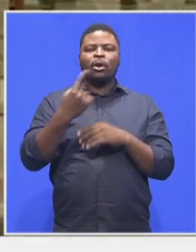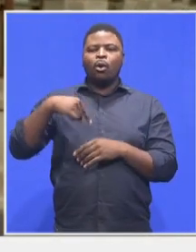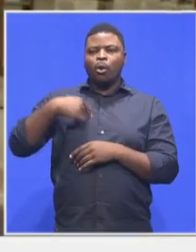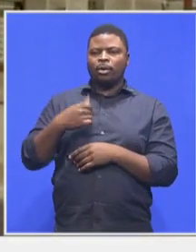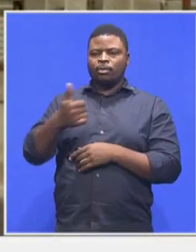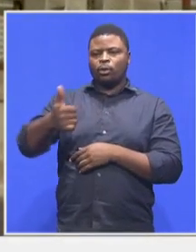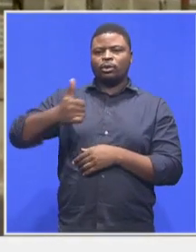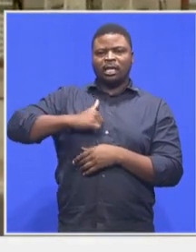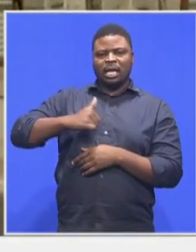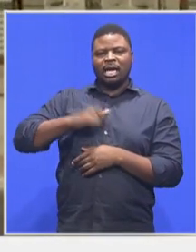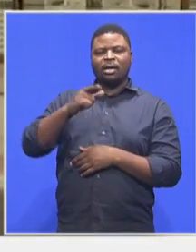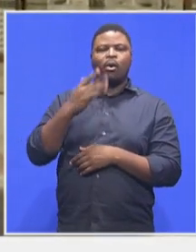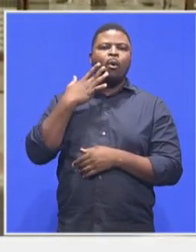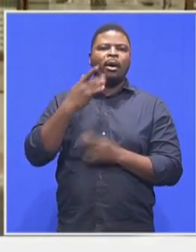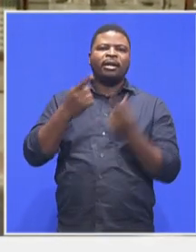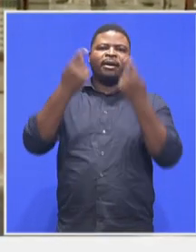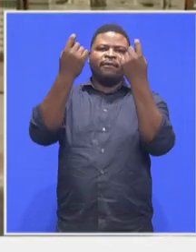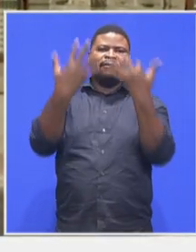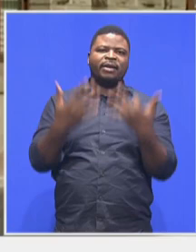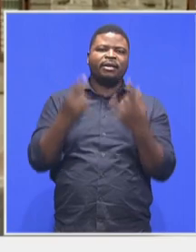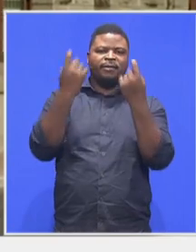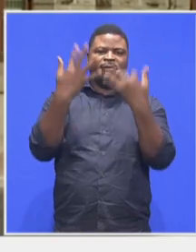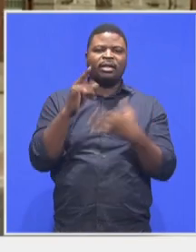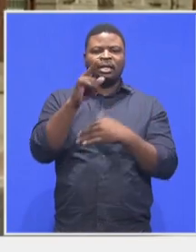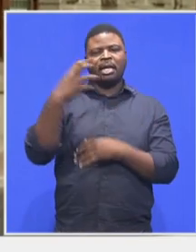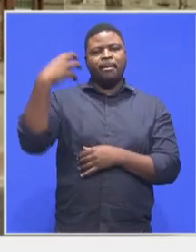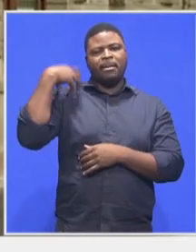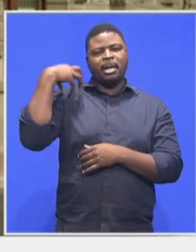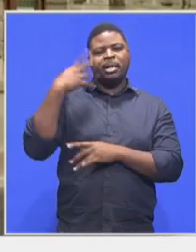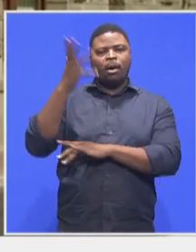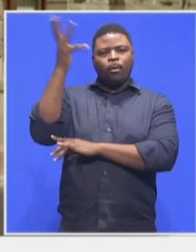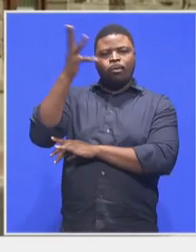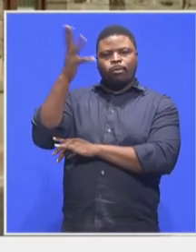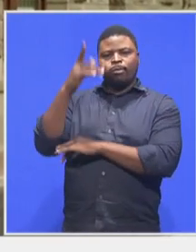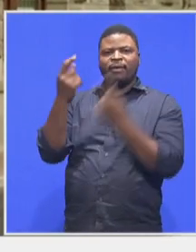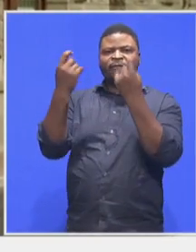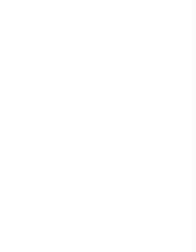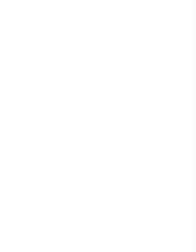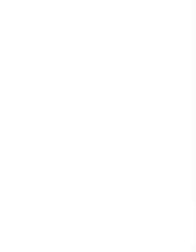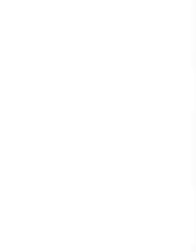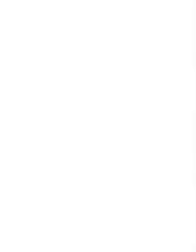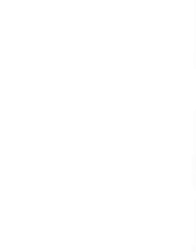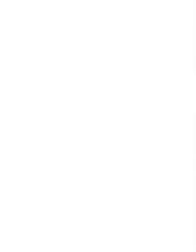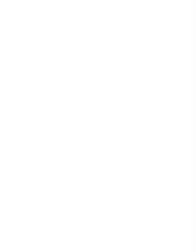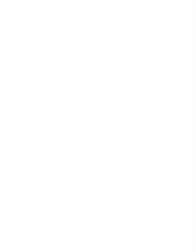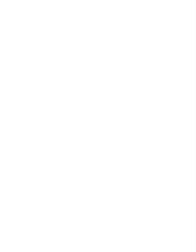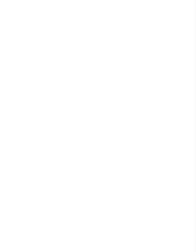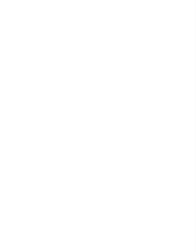finance minister tables those three money bills. For now, it's back to you in studio.